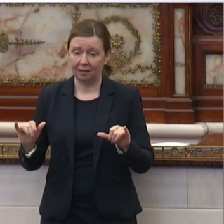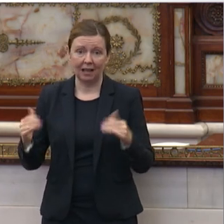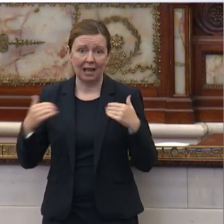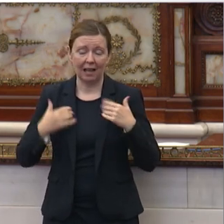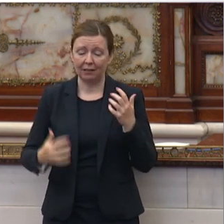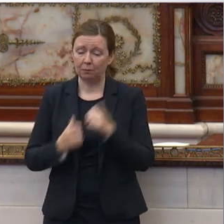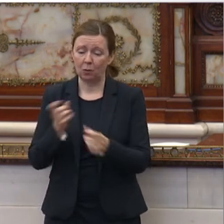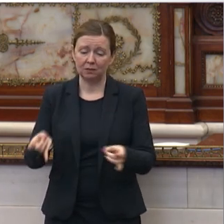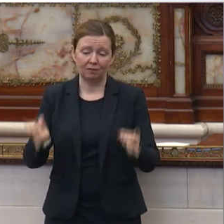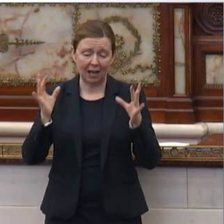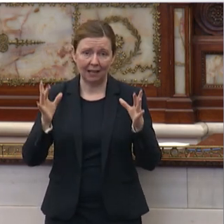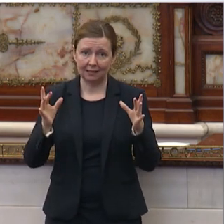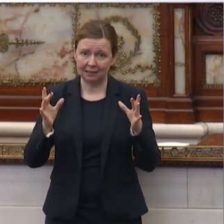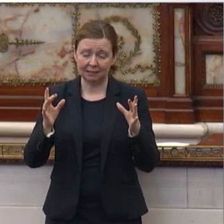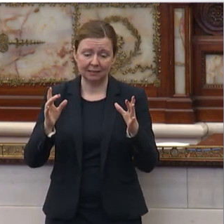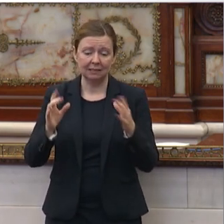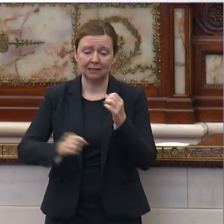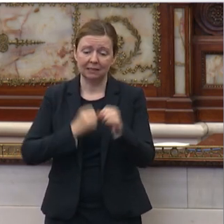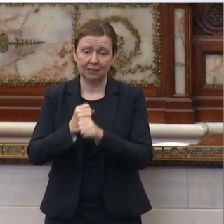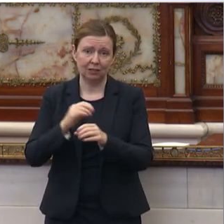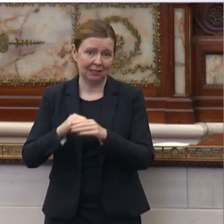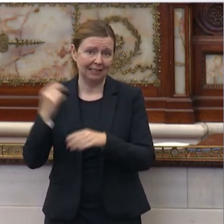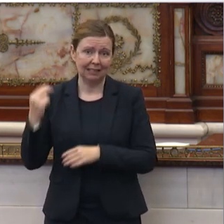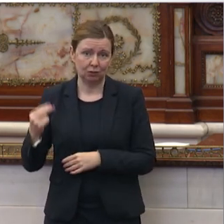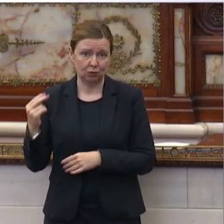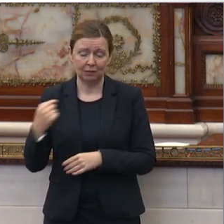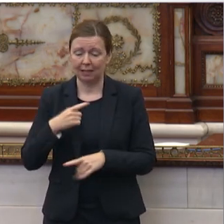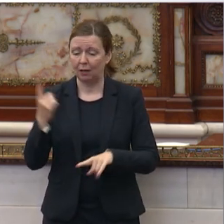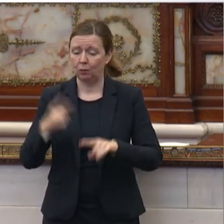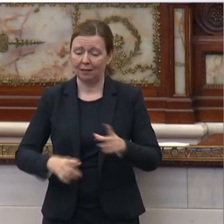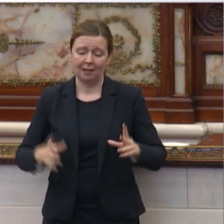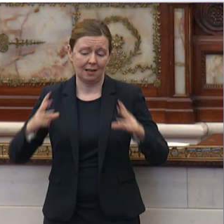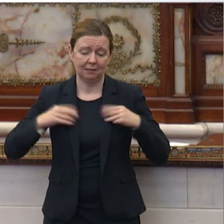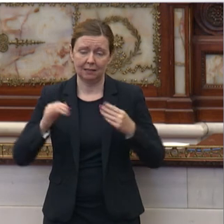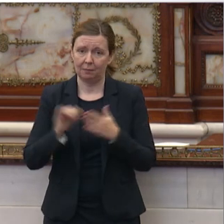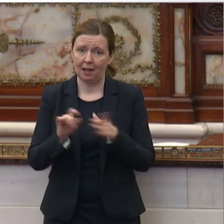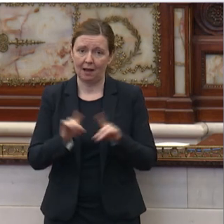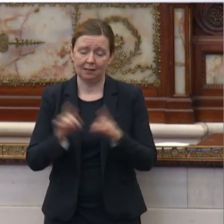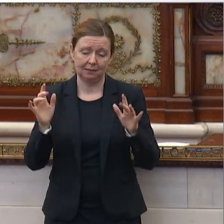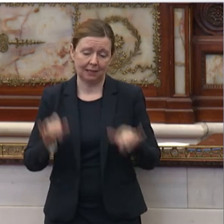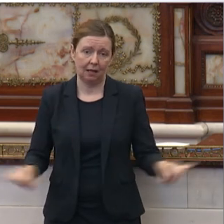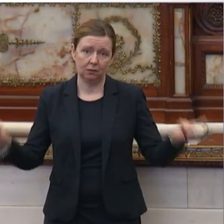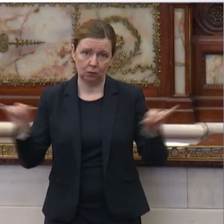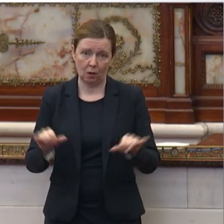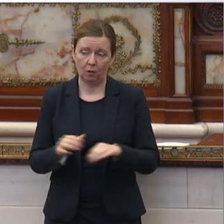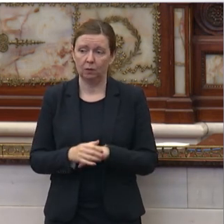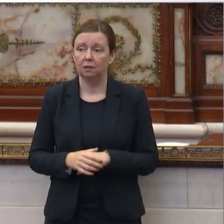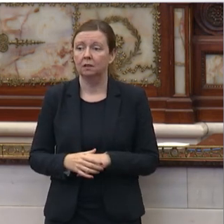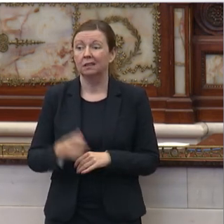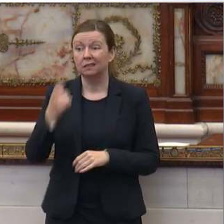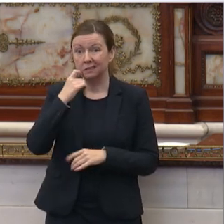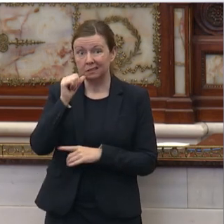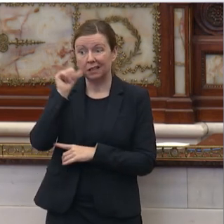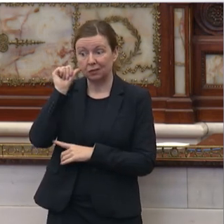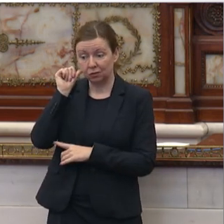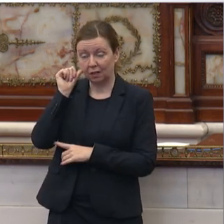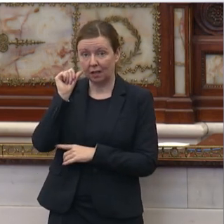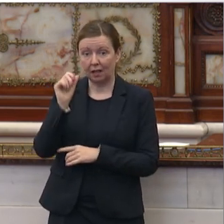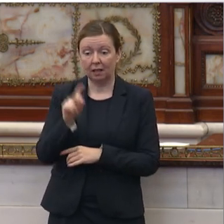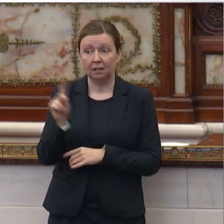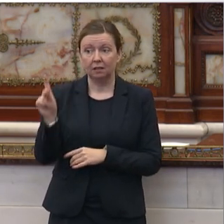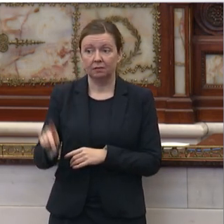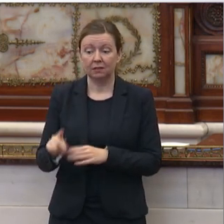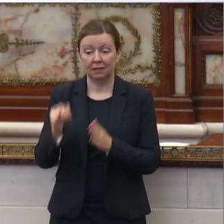its most violent year in modern history, and we cannot accept this as a status quo. Just yesterday, the